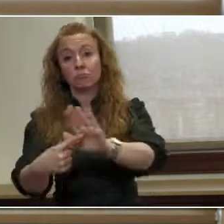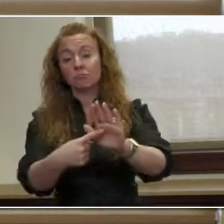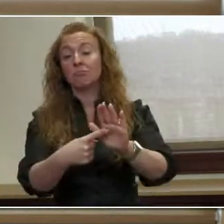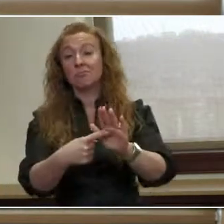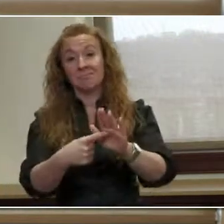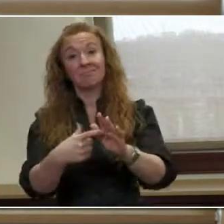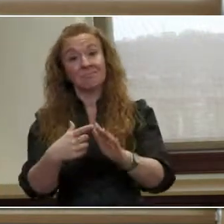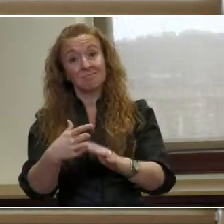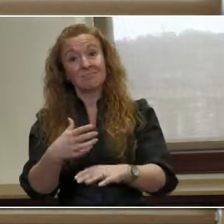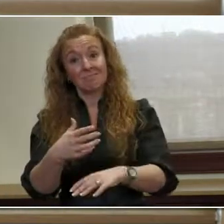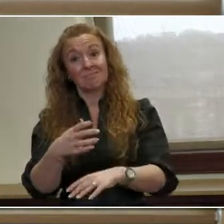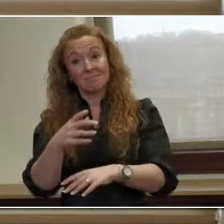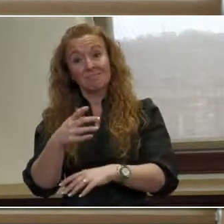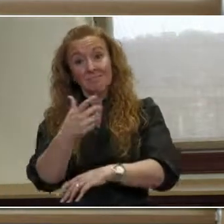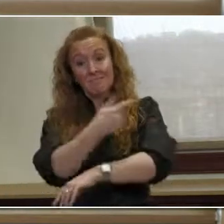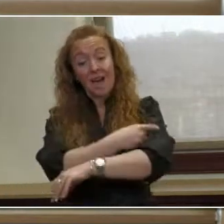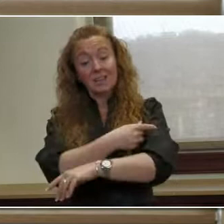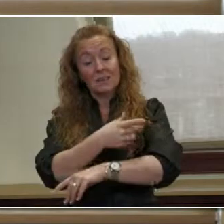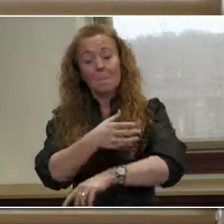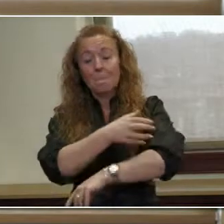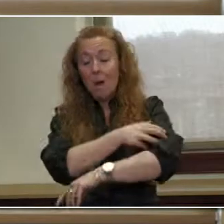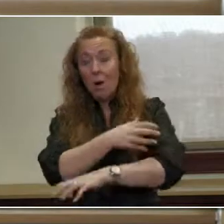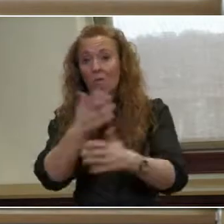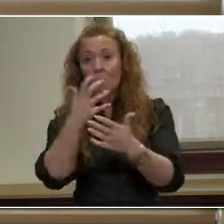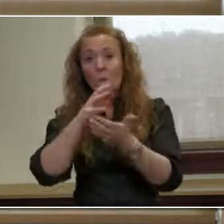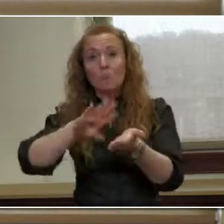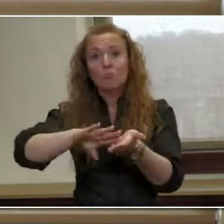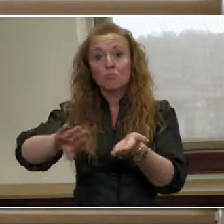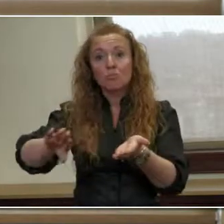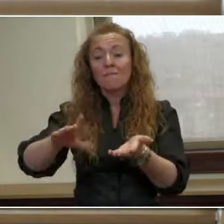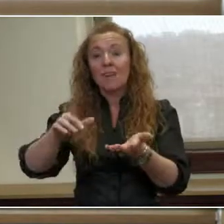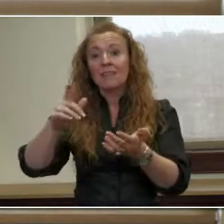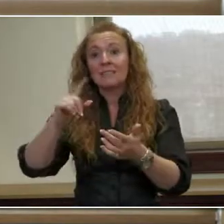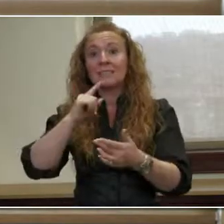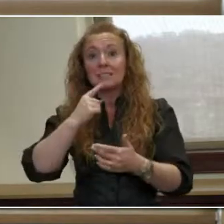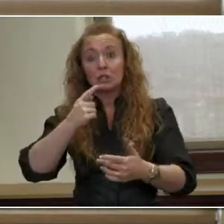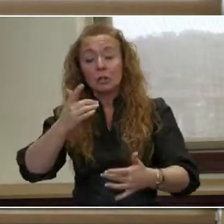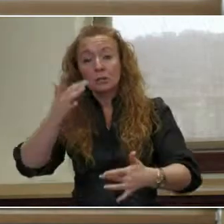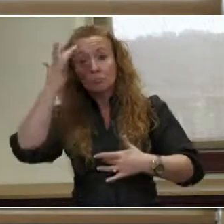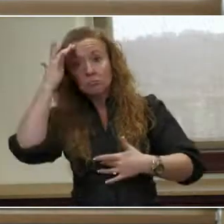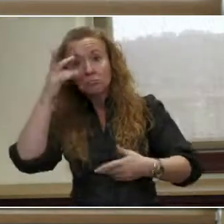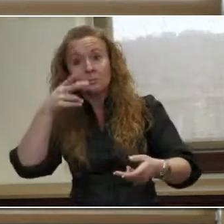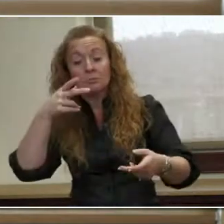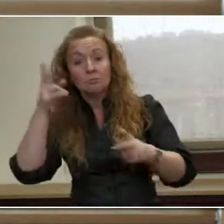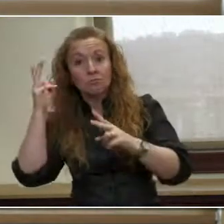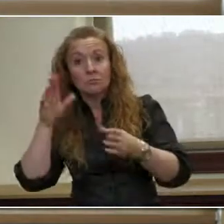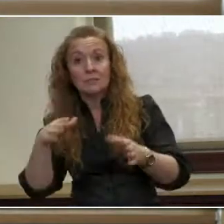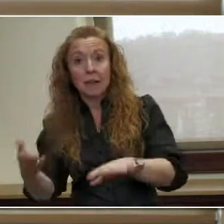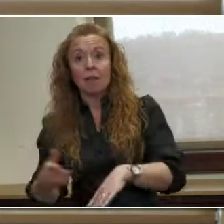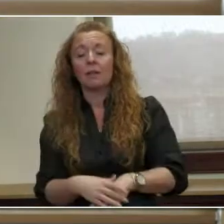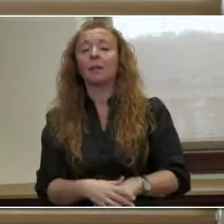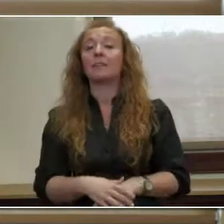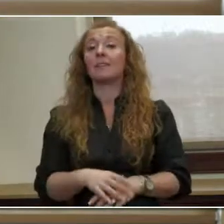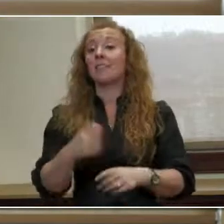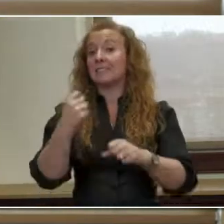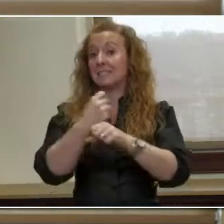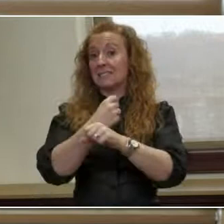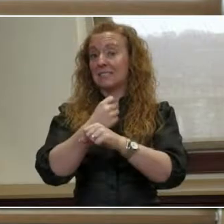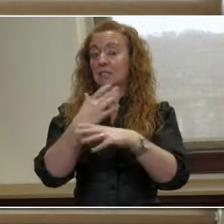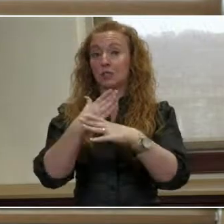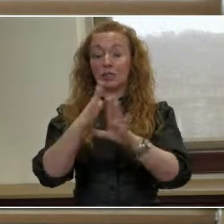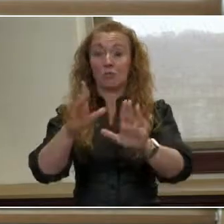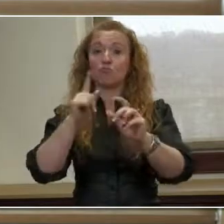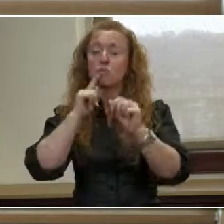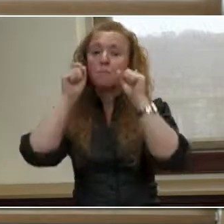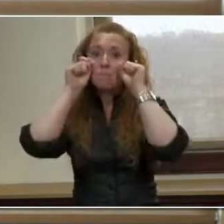of vaccinations at preventing severe disease and death. And I'll share the highlights now. These statistics are